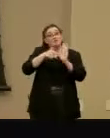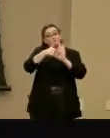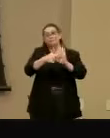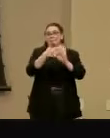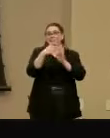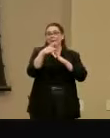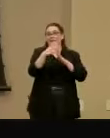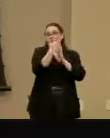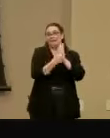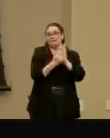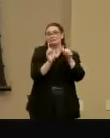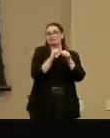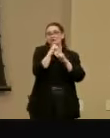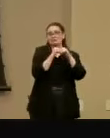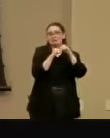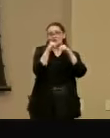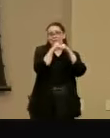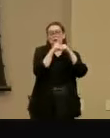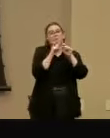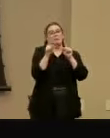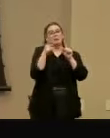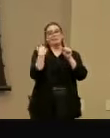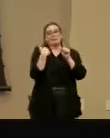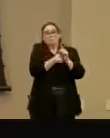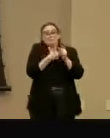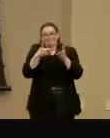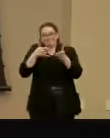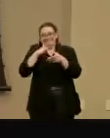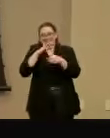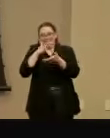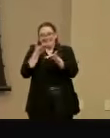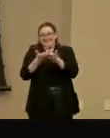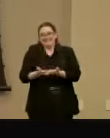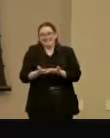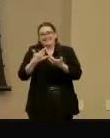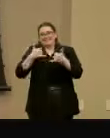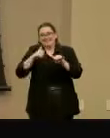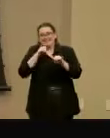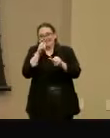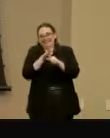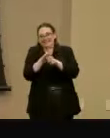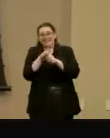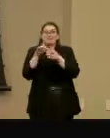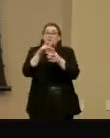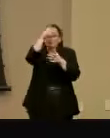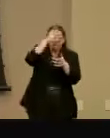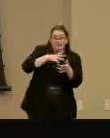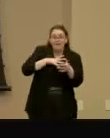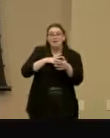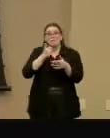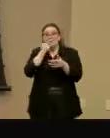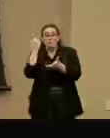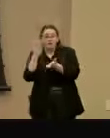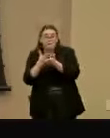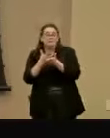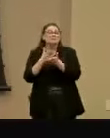our first structure, but we do have a lot of areas in which we don't have evidence, male health in particular, menopause. We really aim for